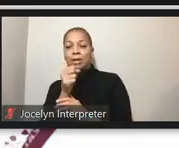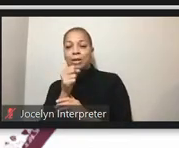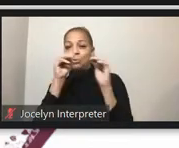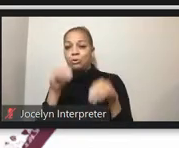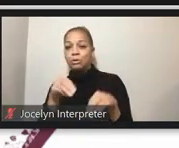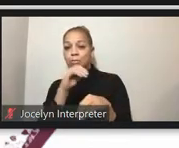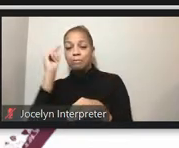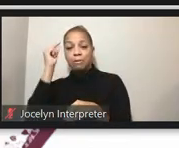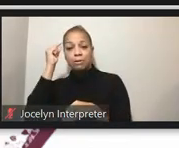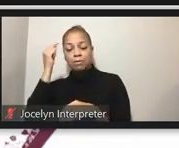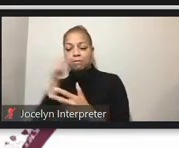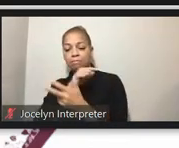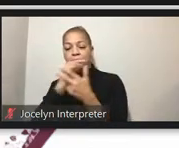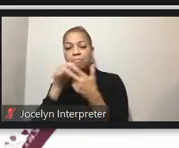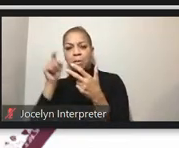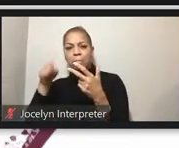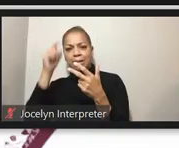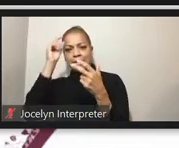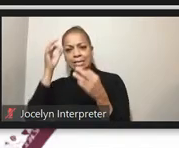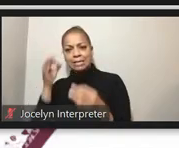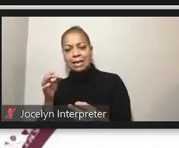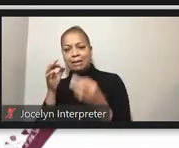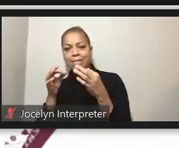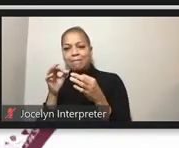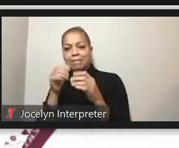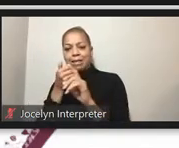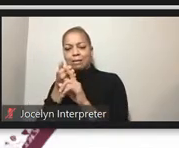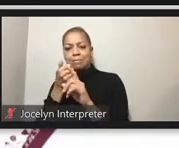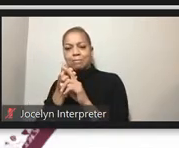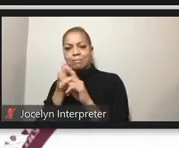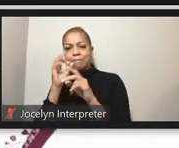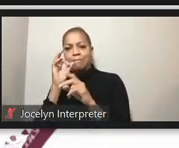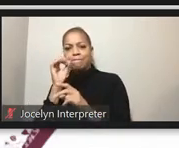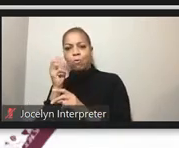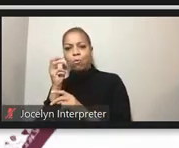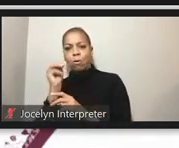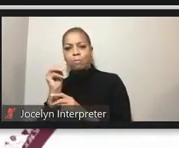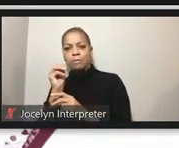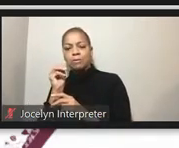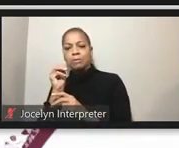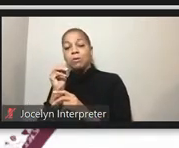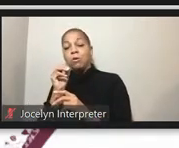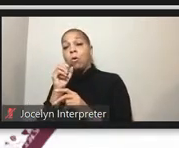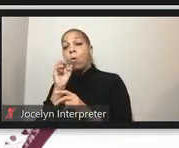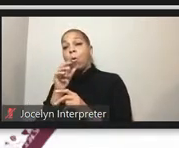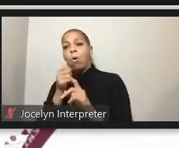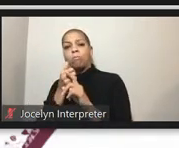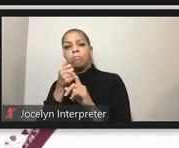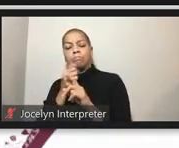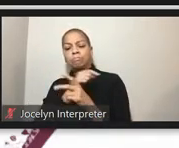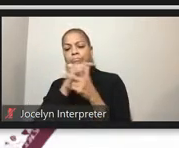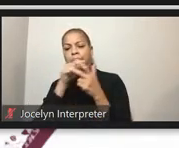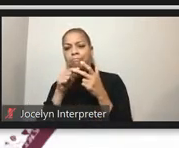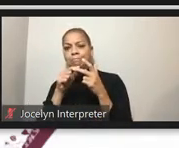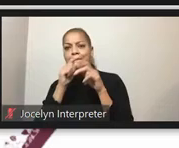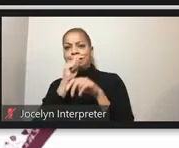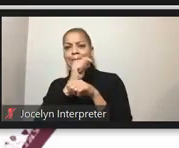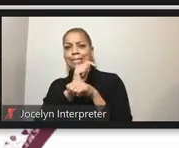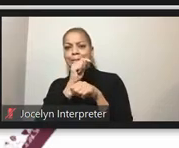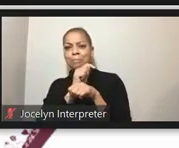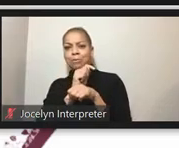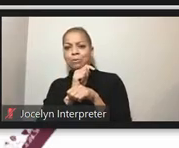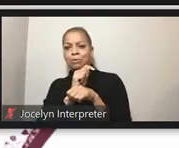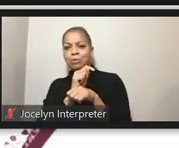decide if they are forums or if they are temples. Which role do you